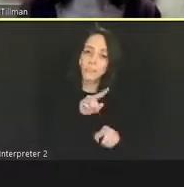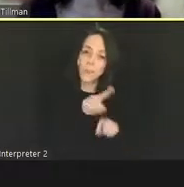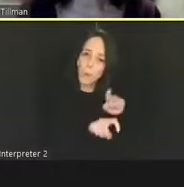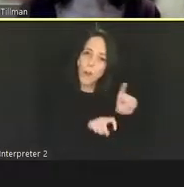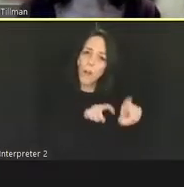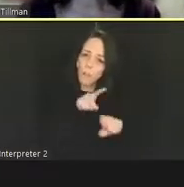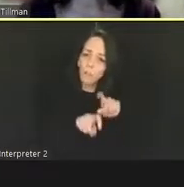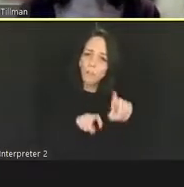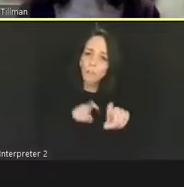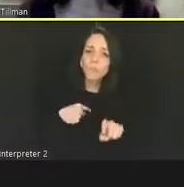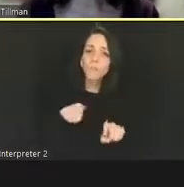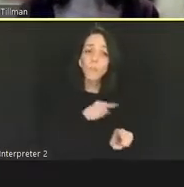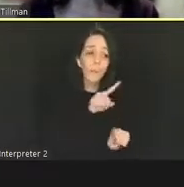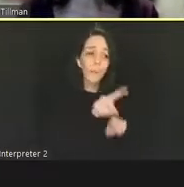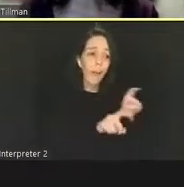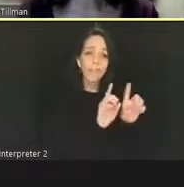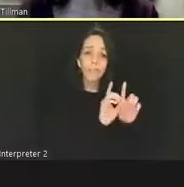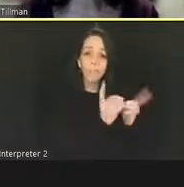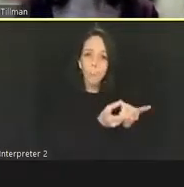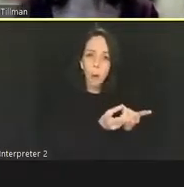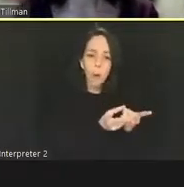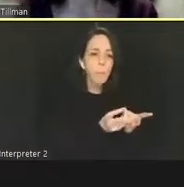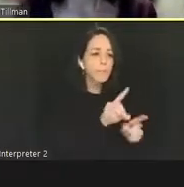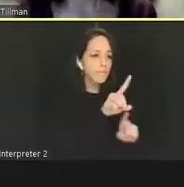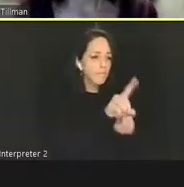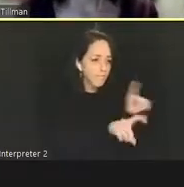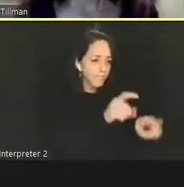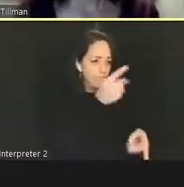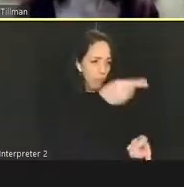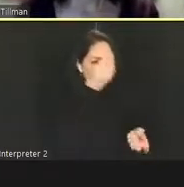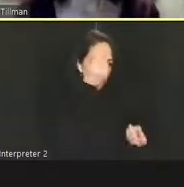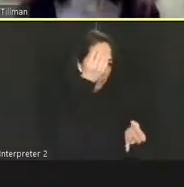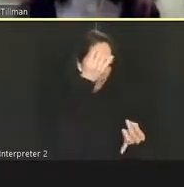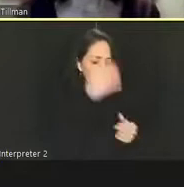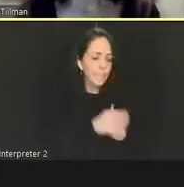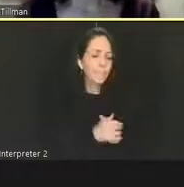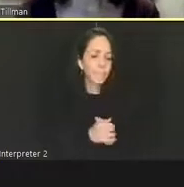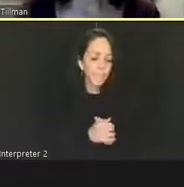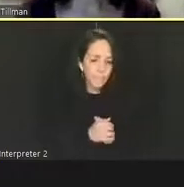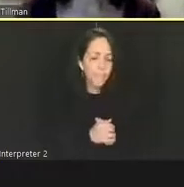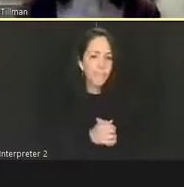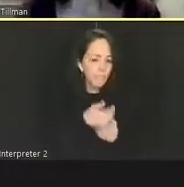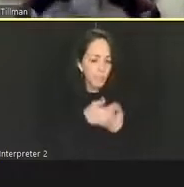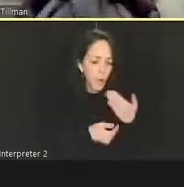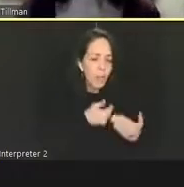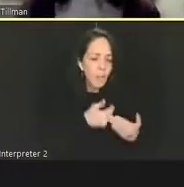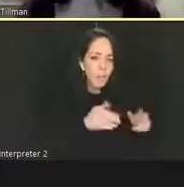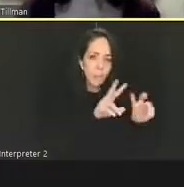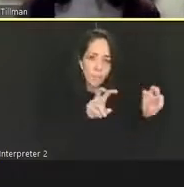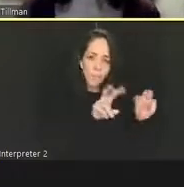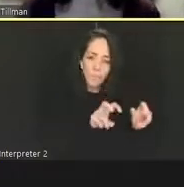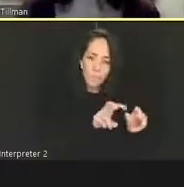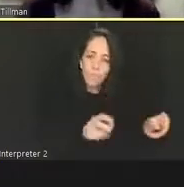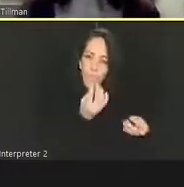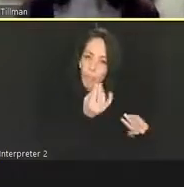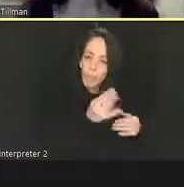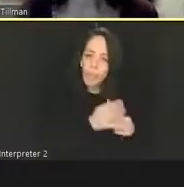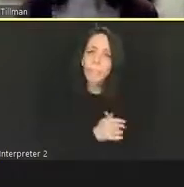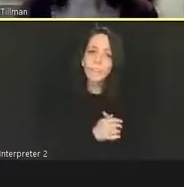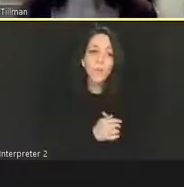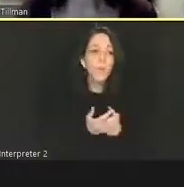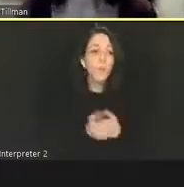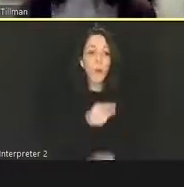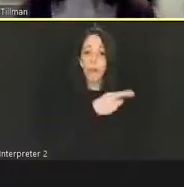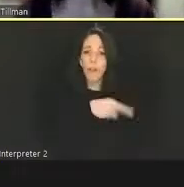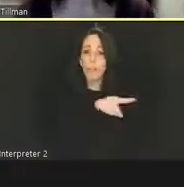ask departments to think through and to build those strategies and